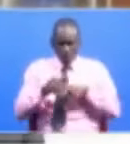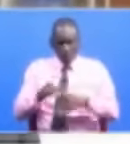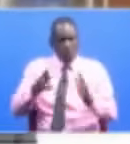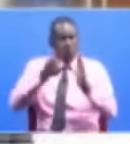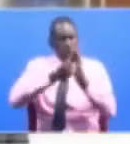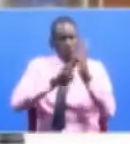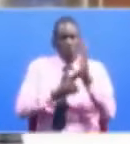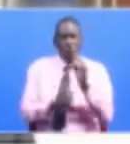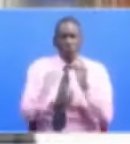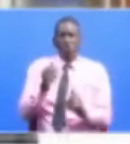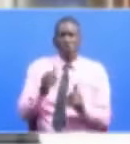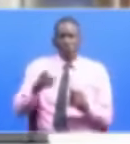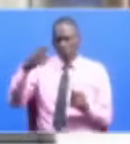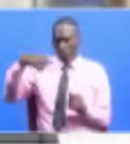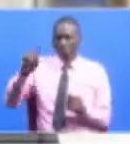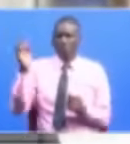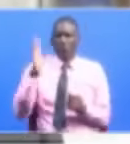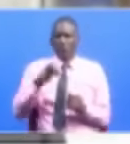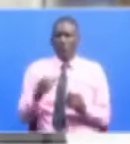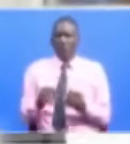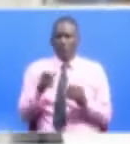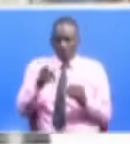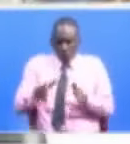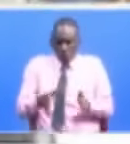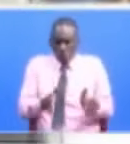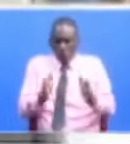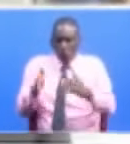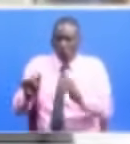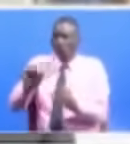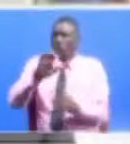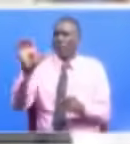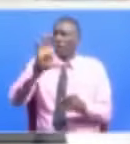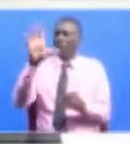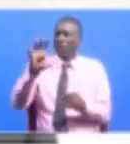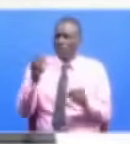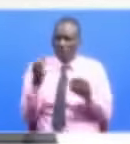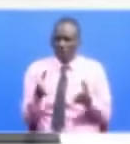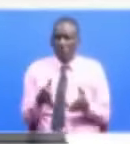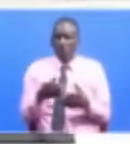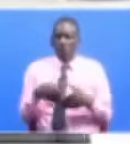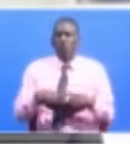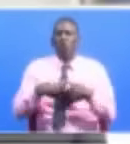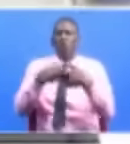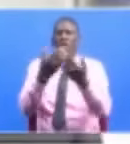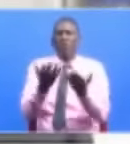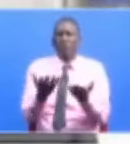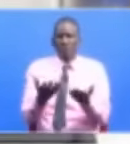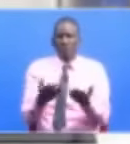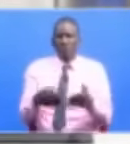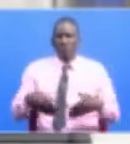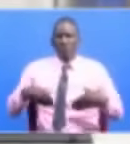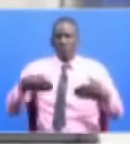the rules that were approved, it's an opportunity for East Africa to provide